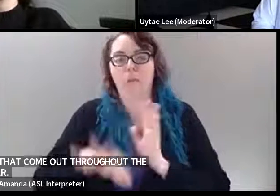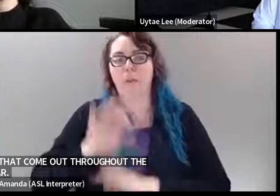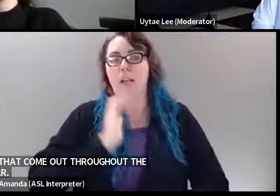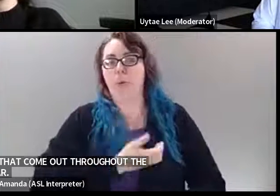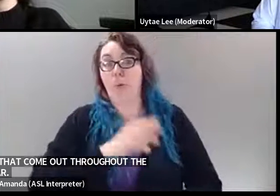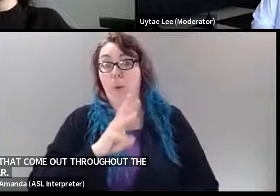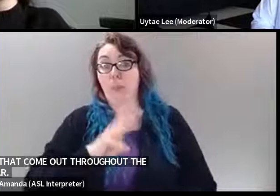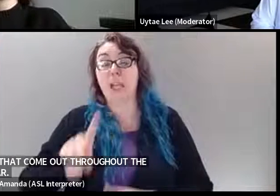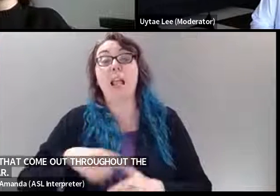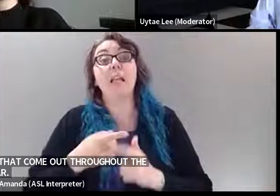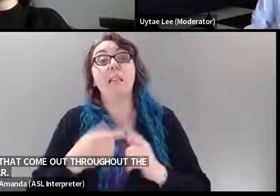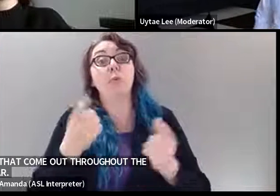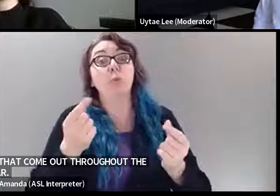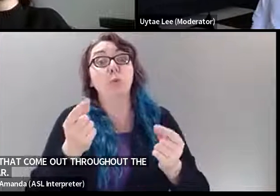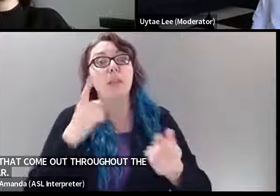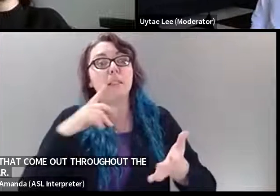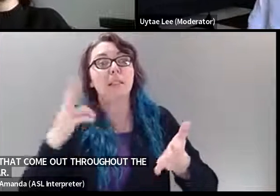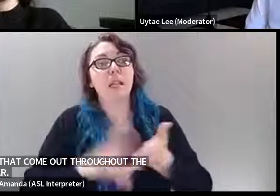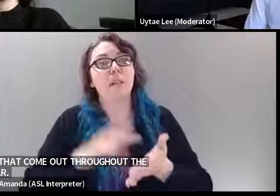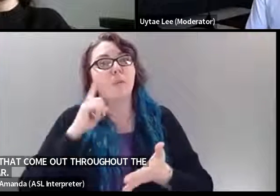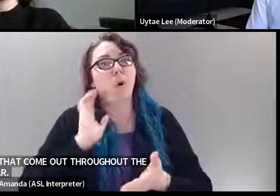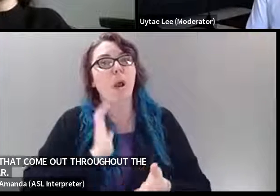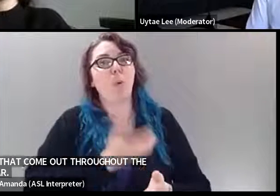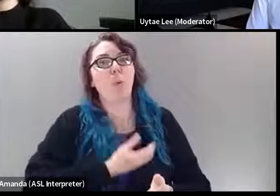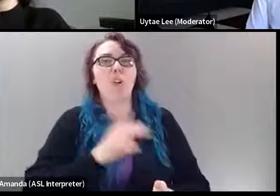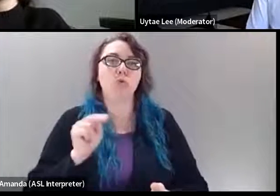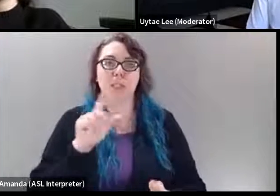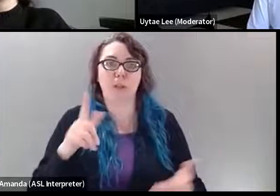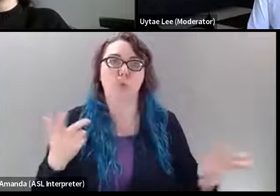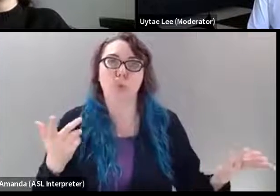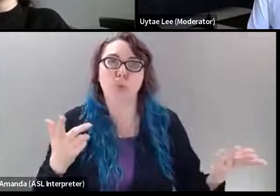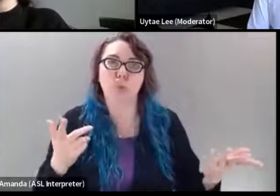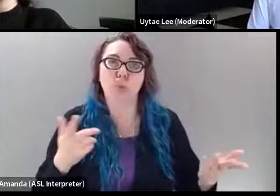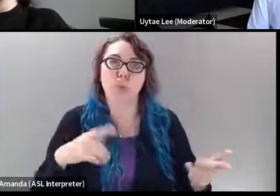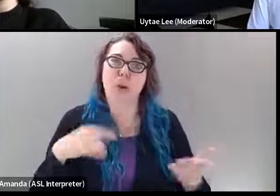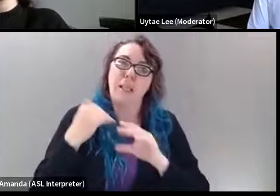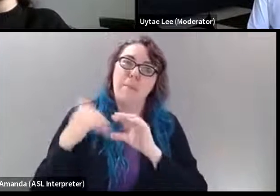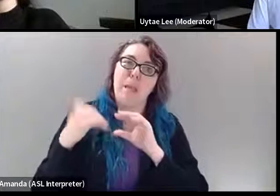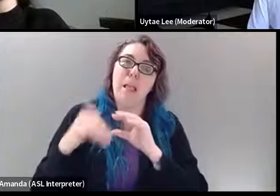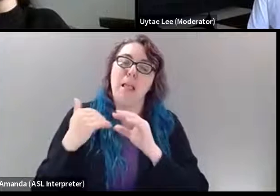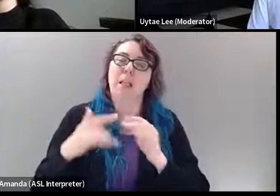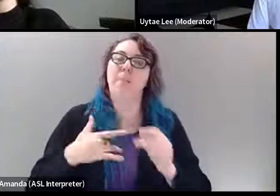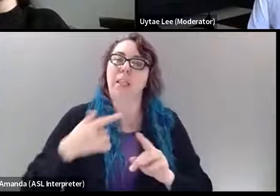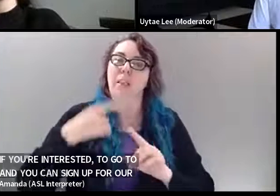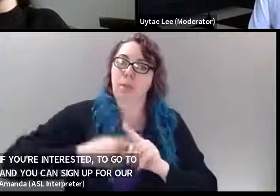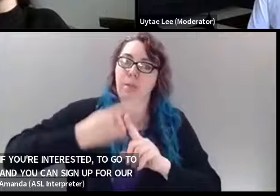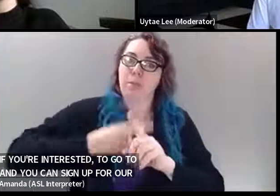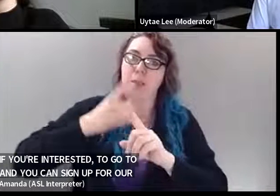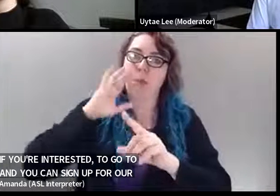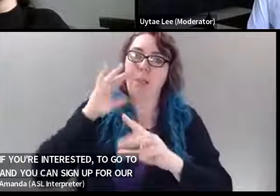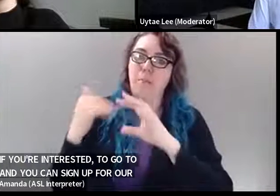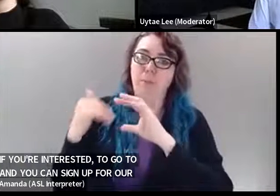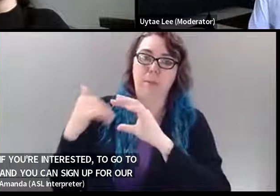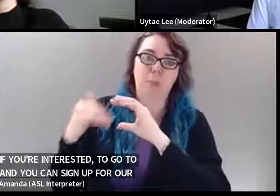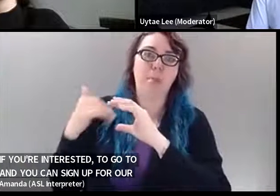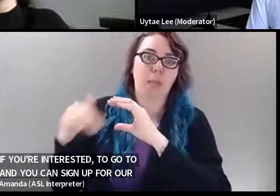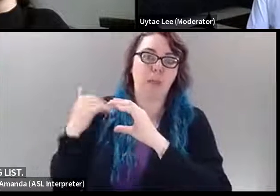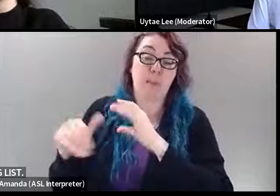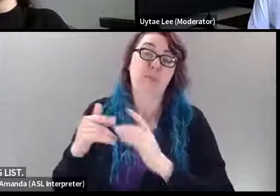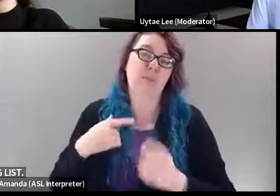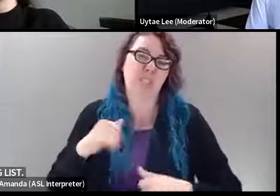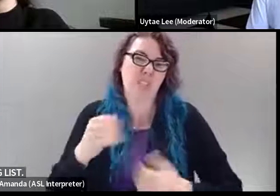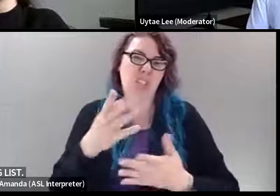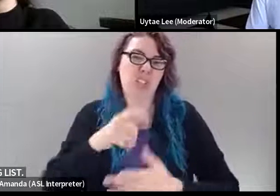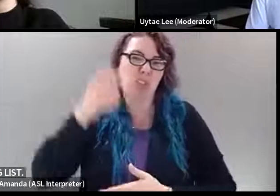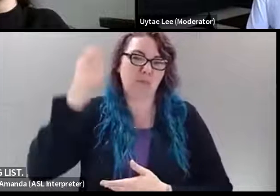our mailing list, and we send out monthly newsletters, but every time we have a request for proposals coming out for development or